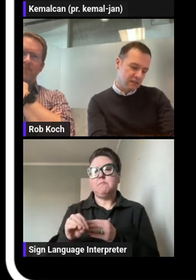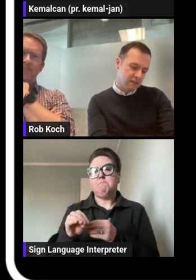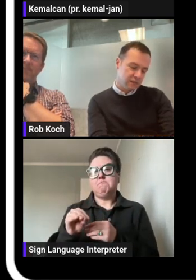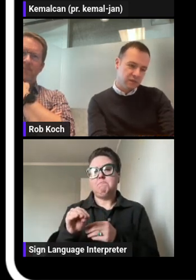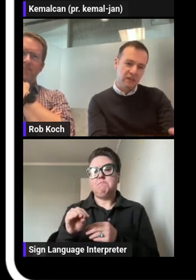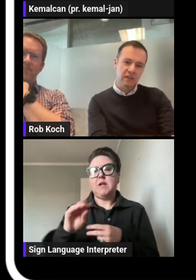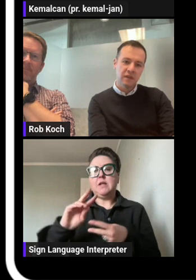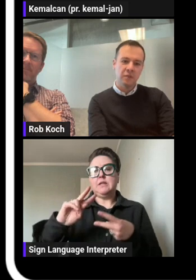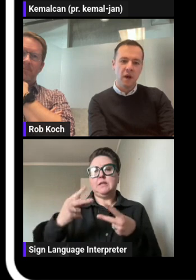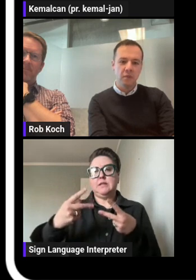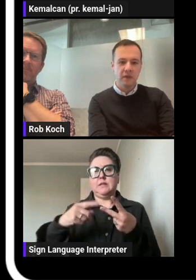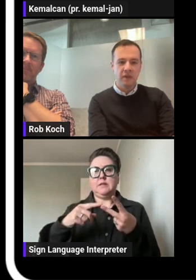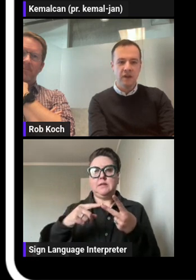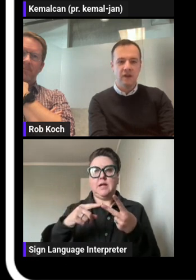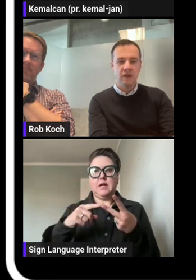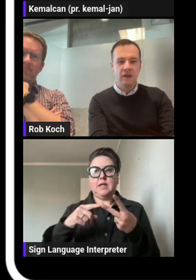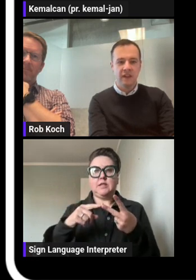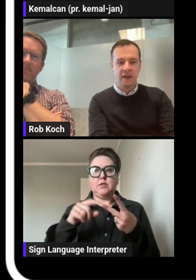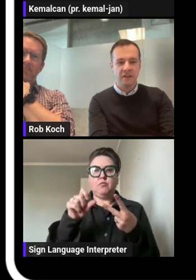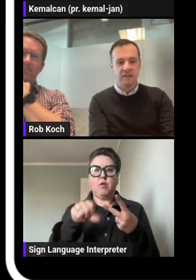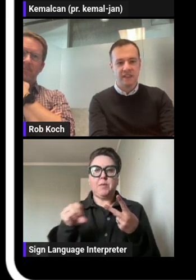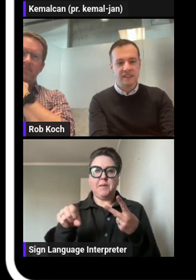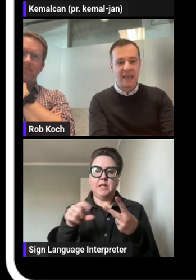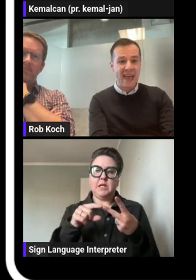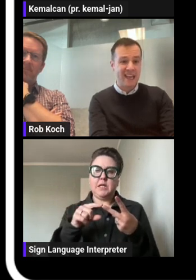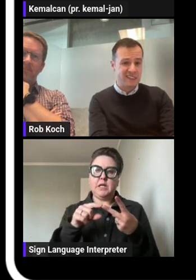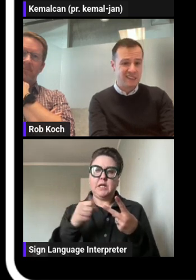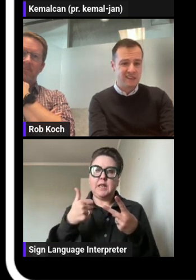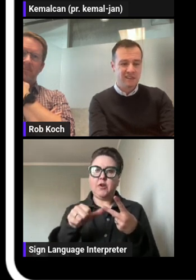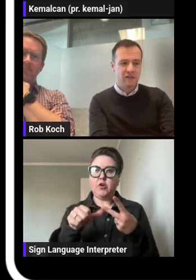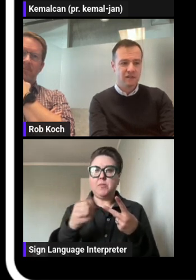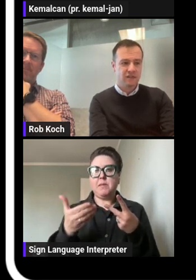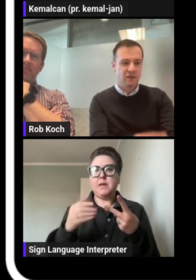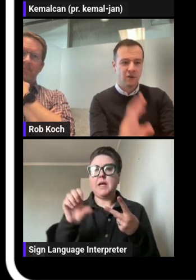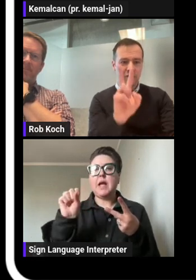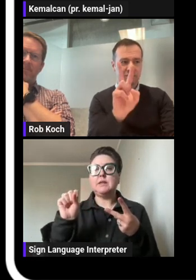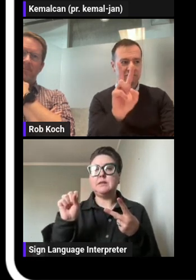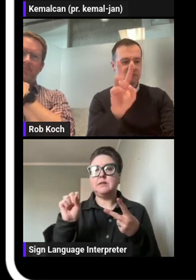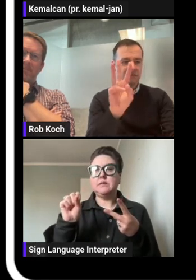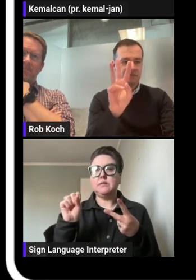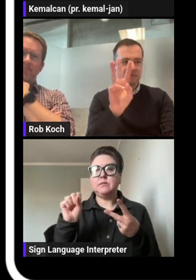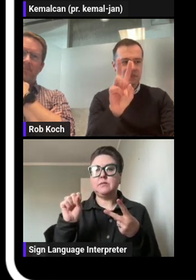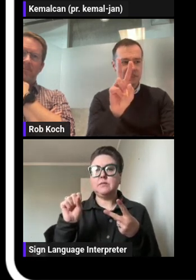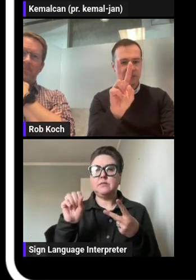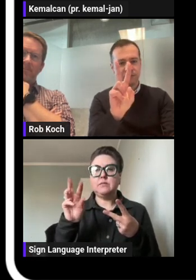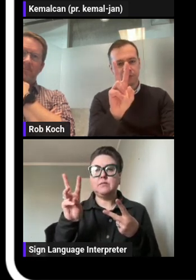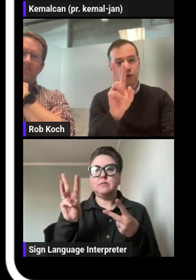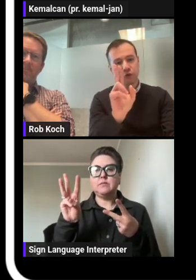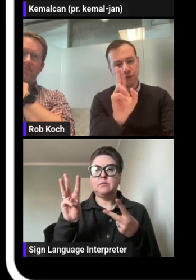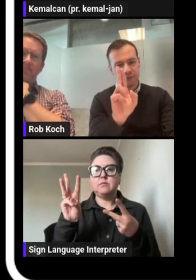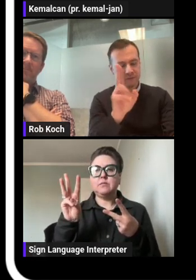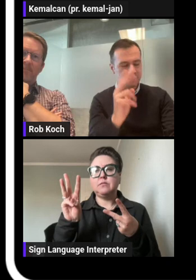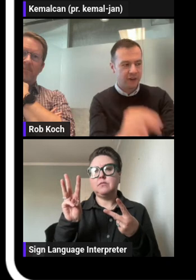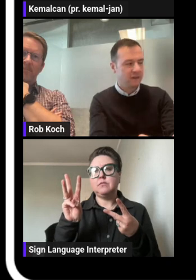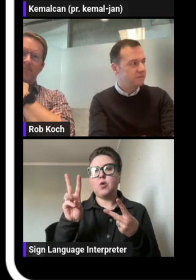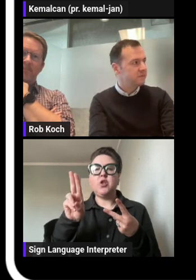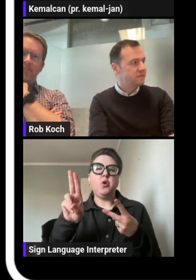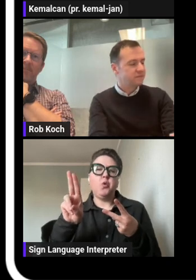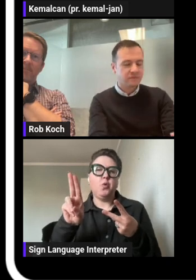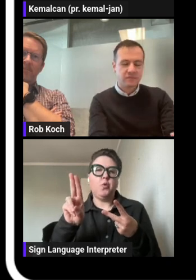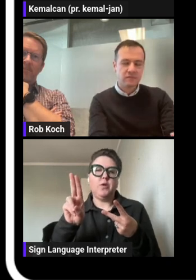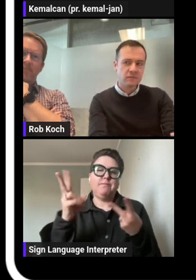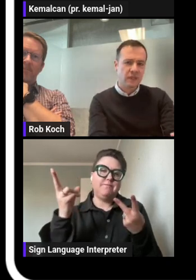Second probable letter, let's say S, or let's say U,